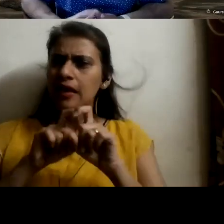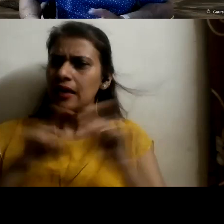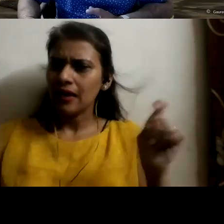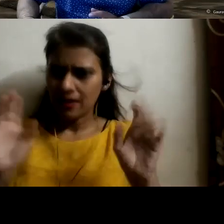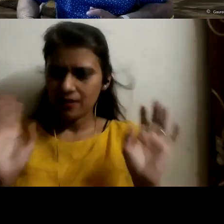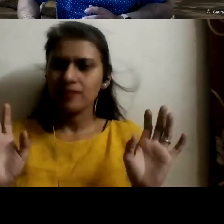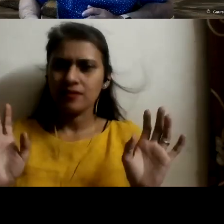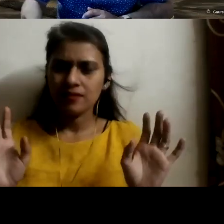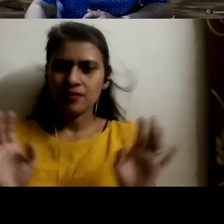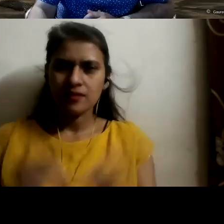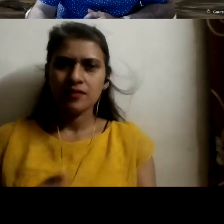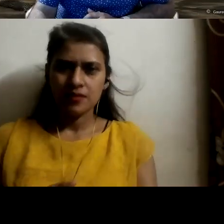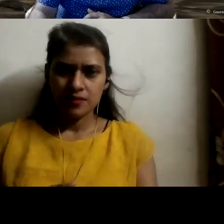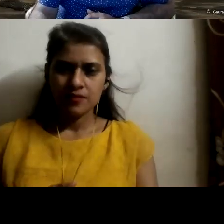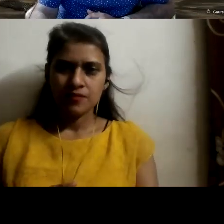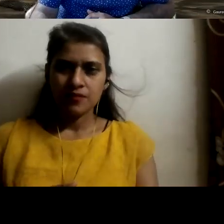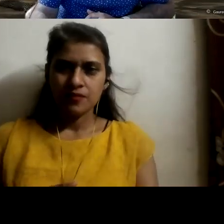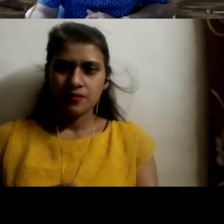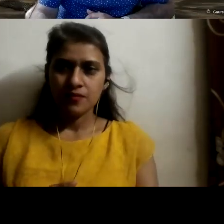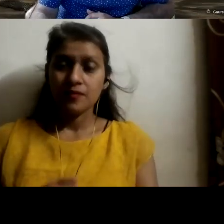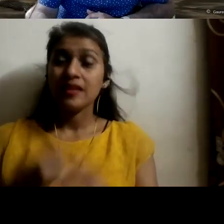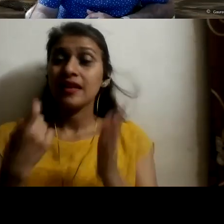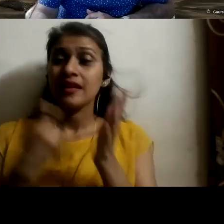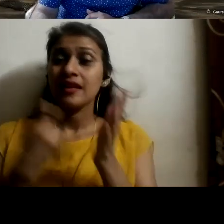does not stand for residential accommodation.